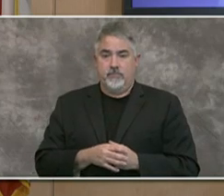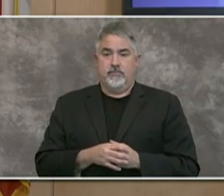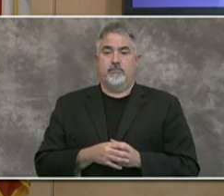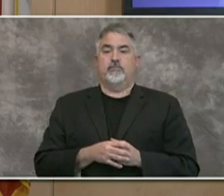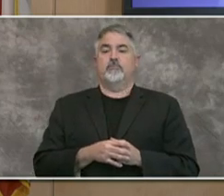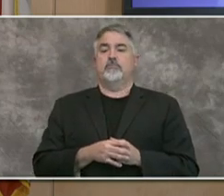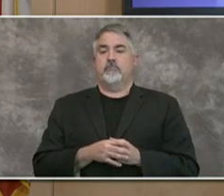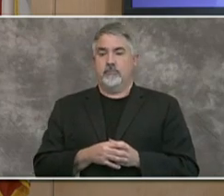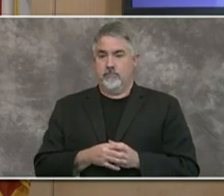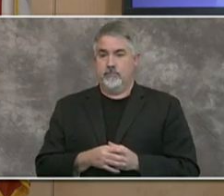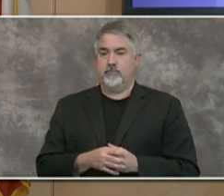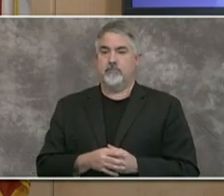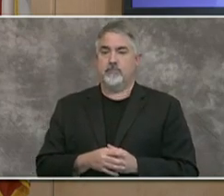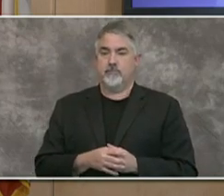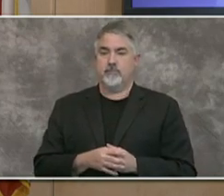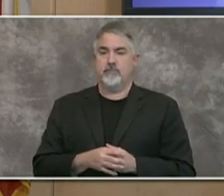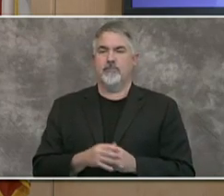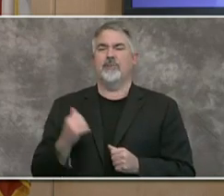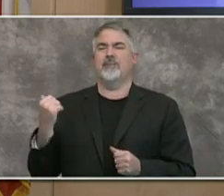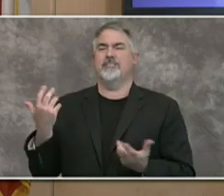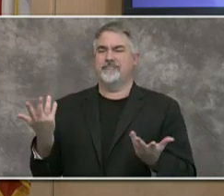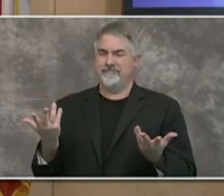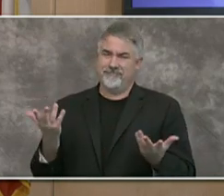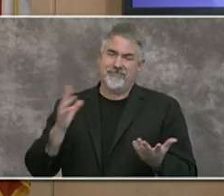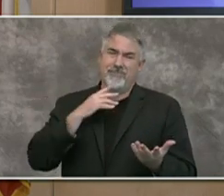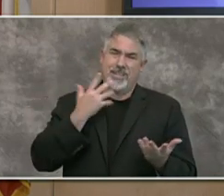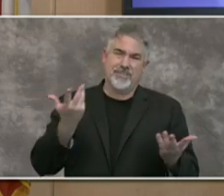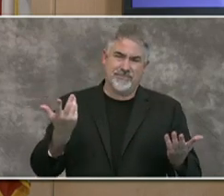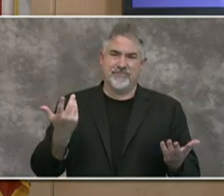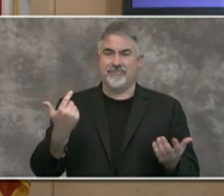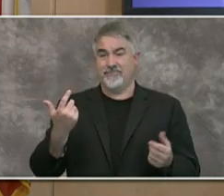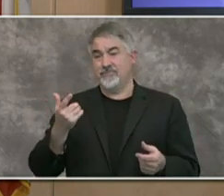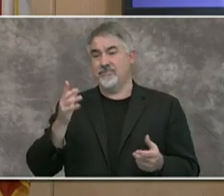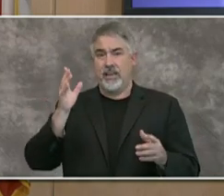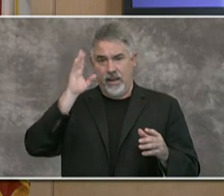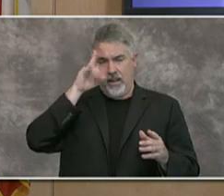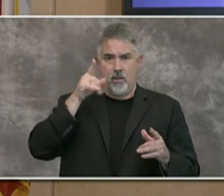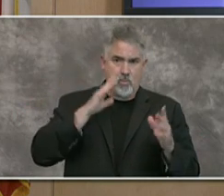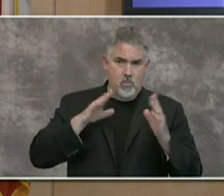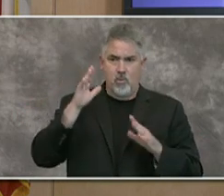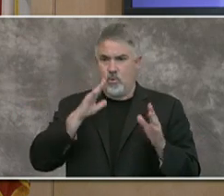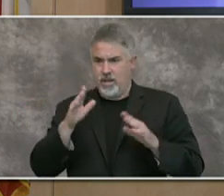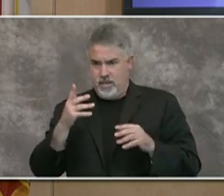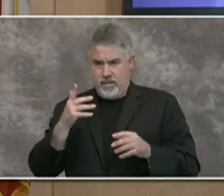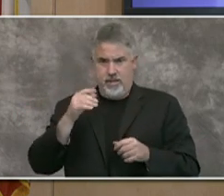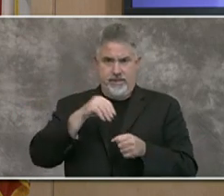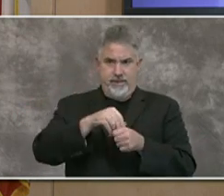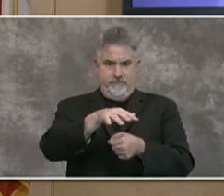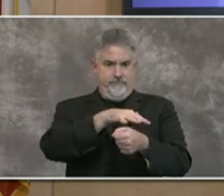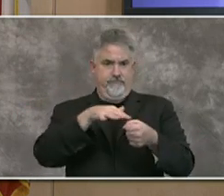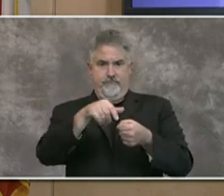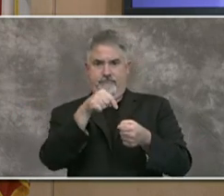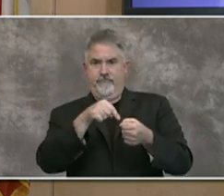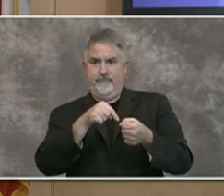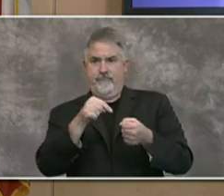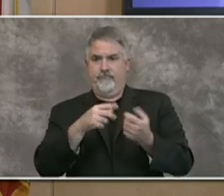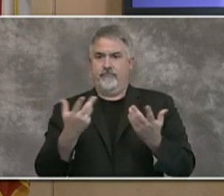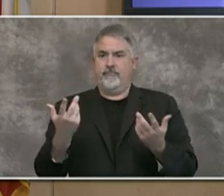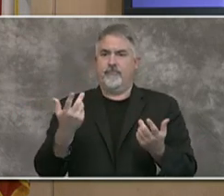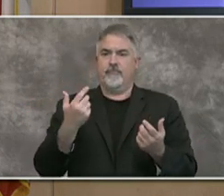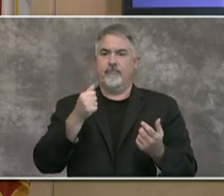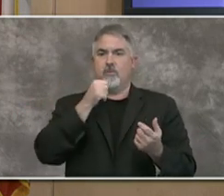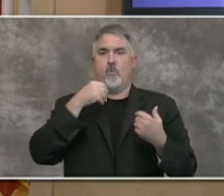I realize it can be frustrating to exist in an environment where the simple reality is we don't have